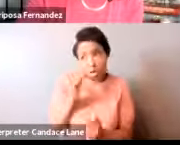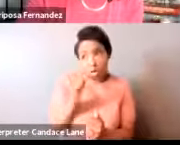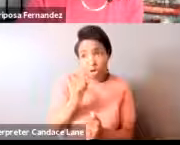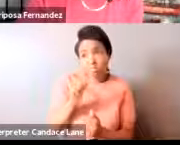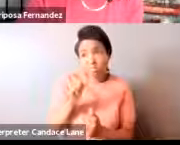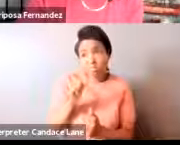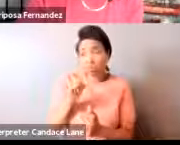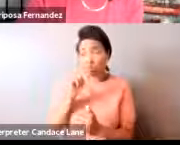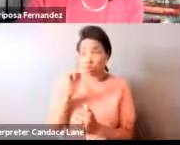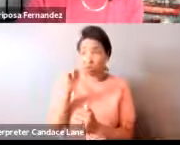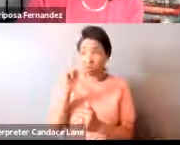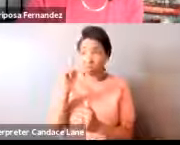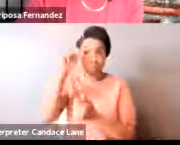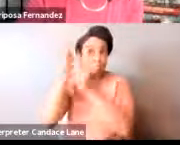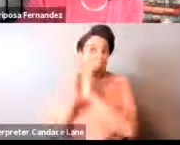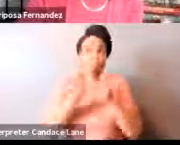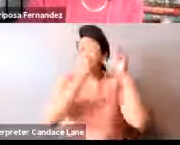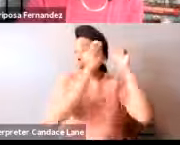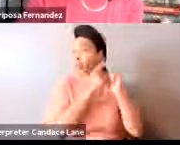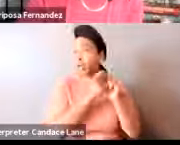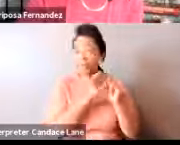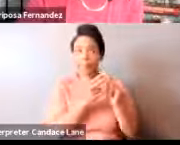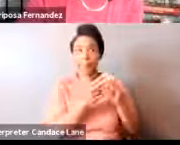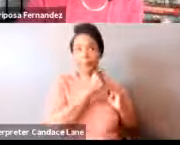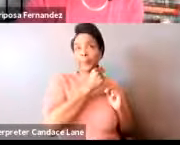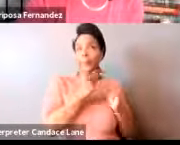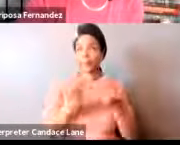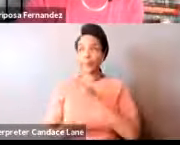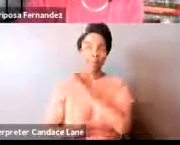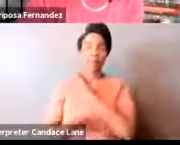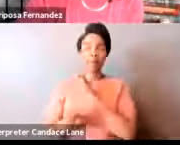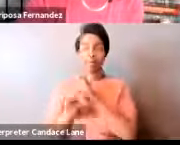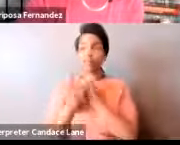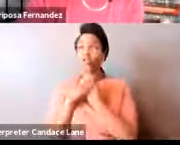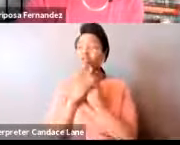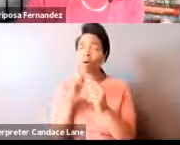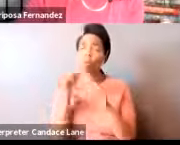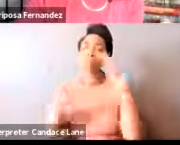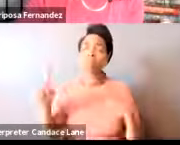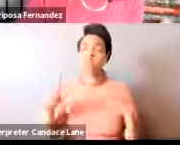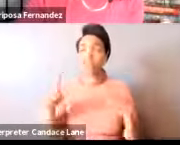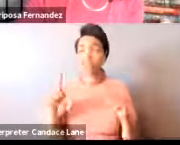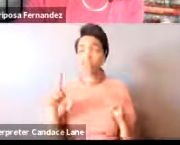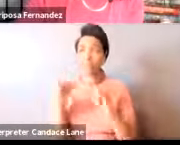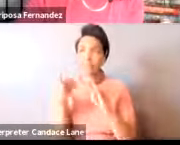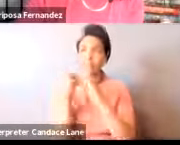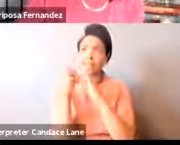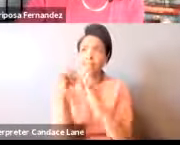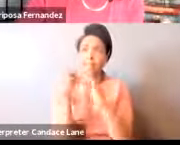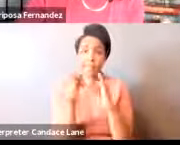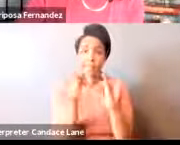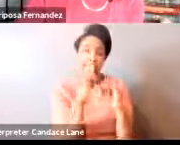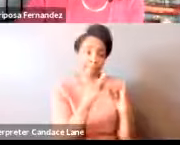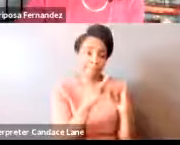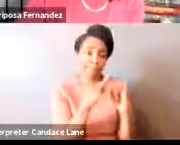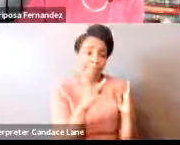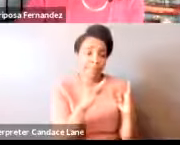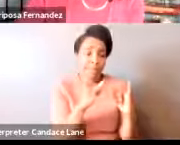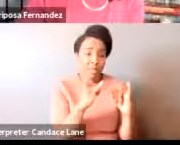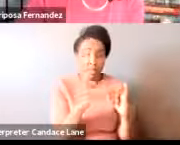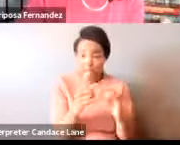with rainbow colored barrettes, barrettes like mine. 1980, another year of no justice and no